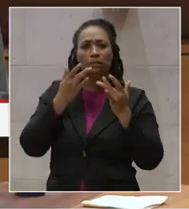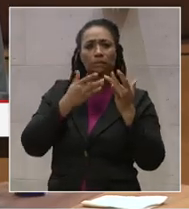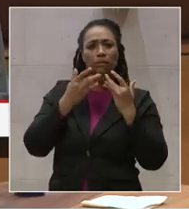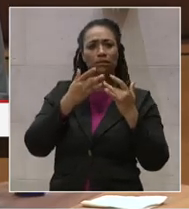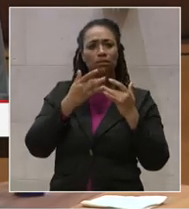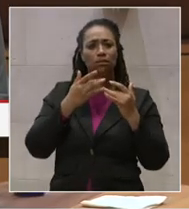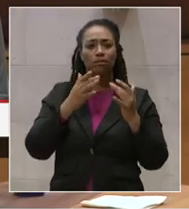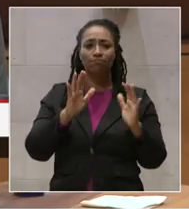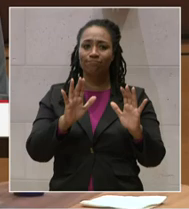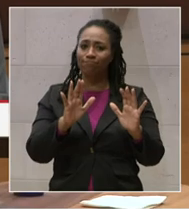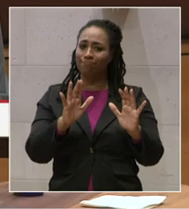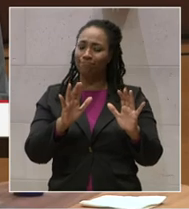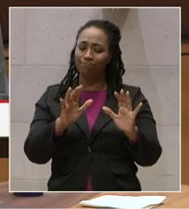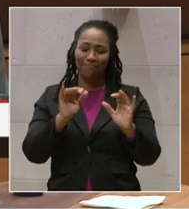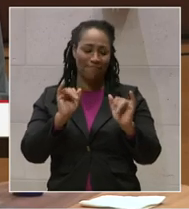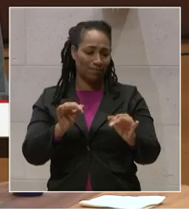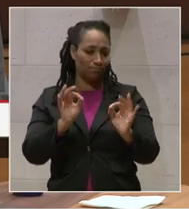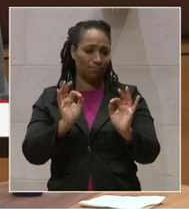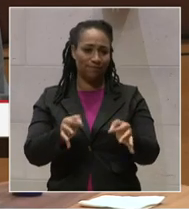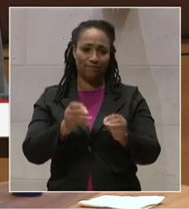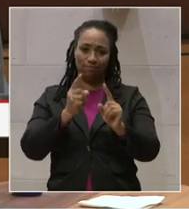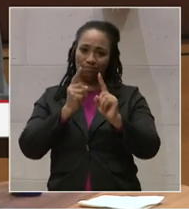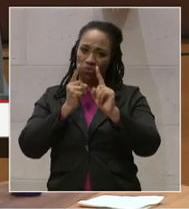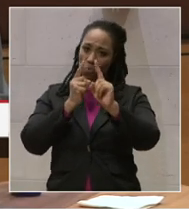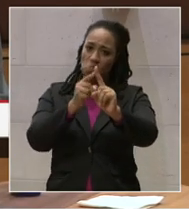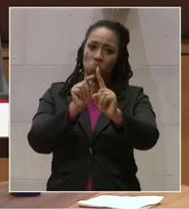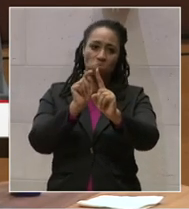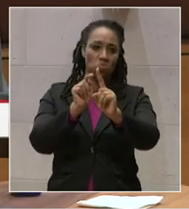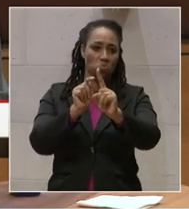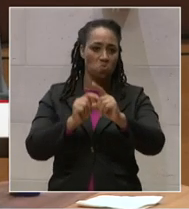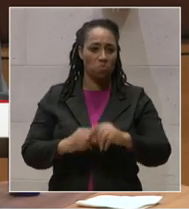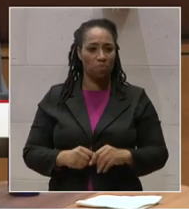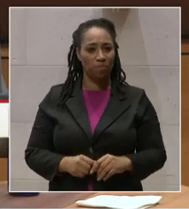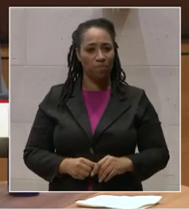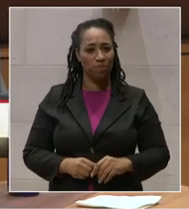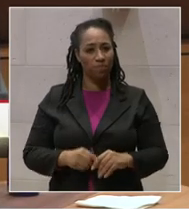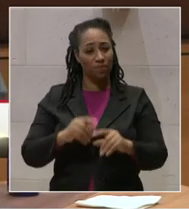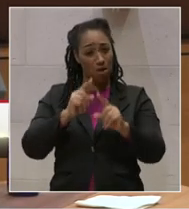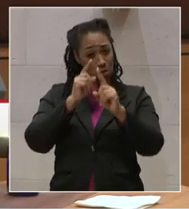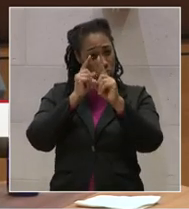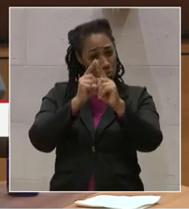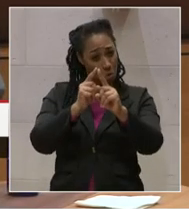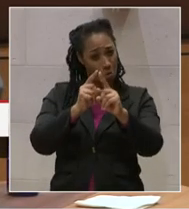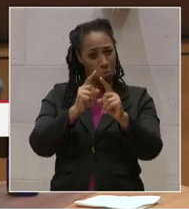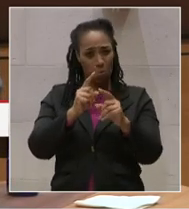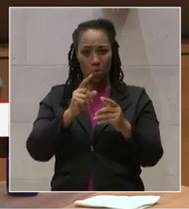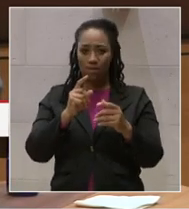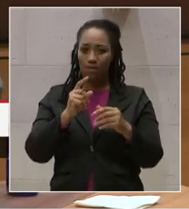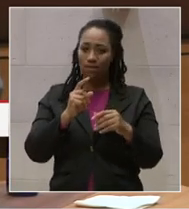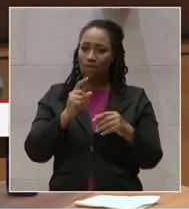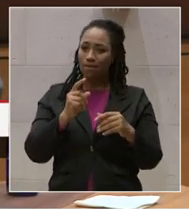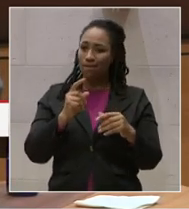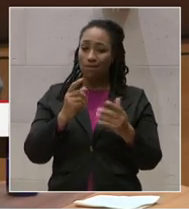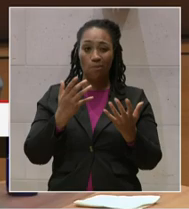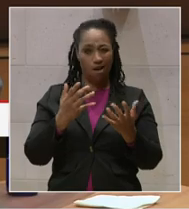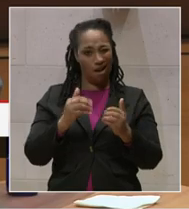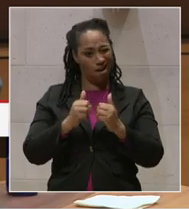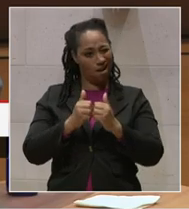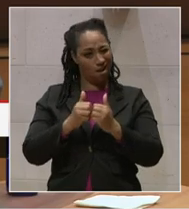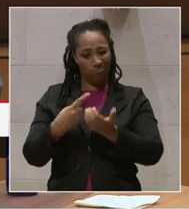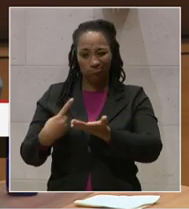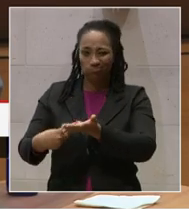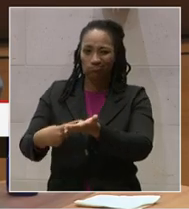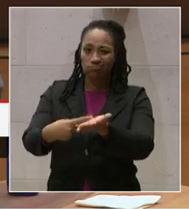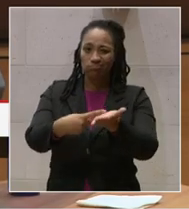think it has had a great impact on being able to change the conversation, particularly in neighborhoods that are particularly prone to